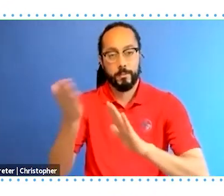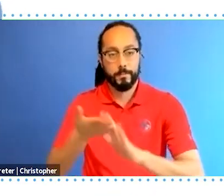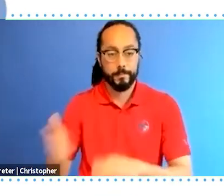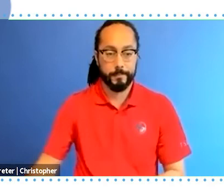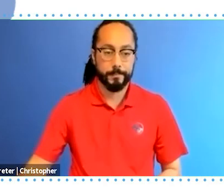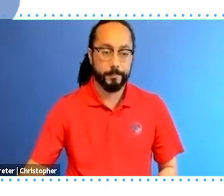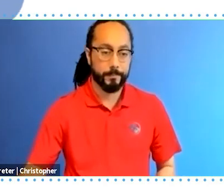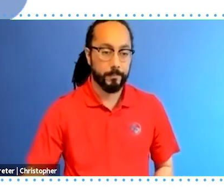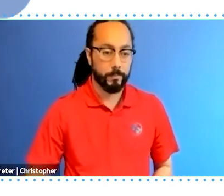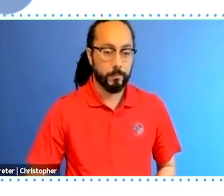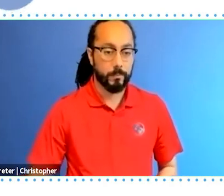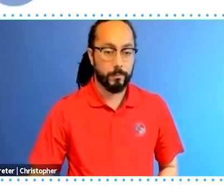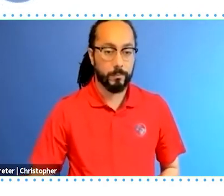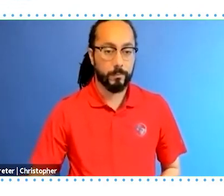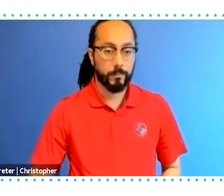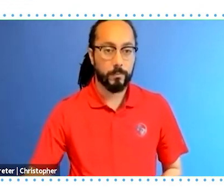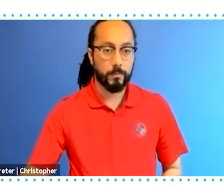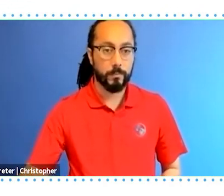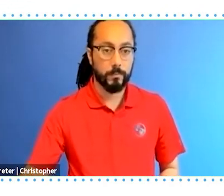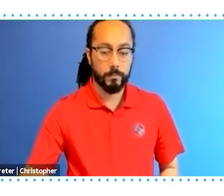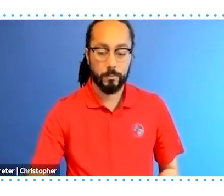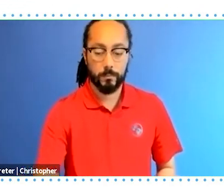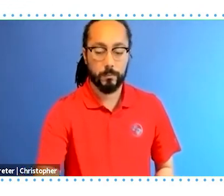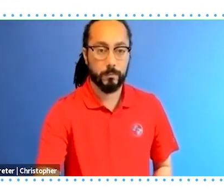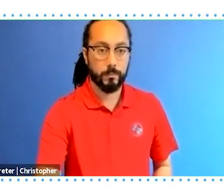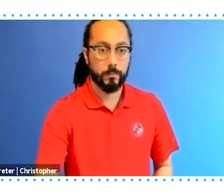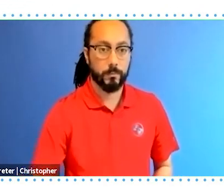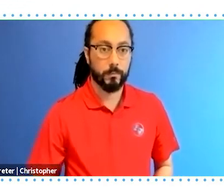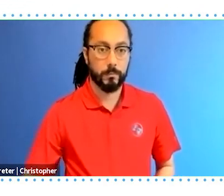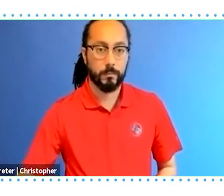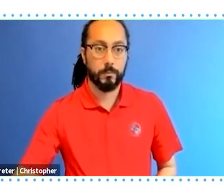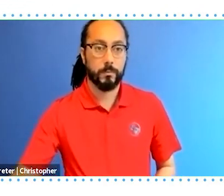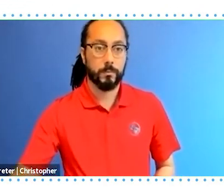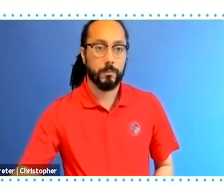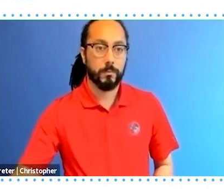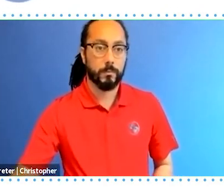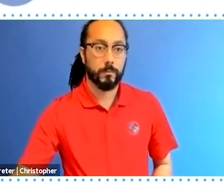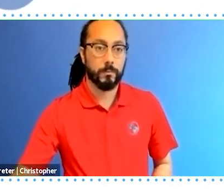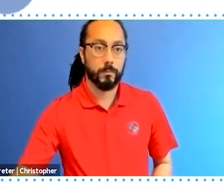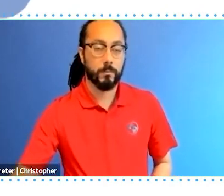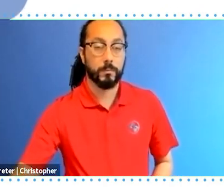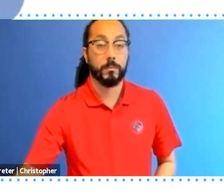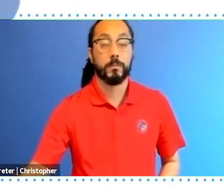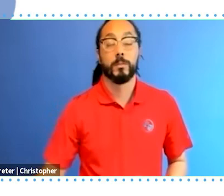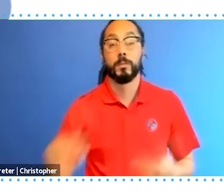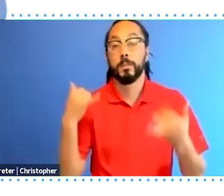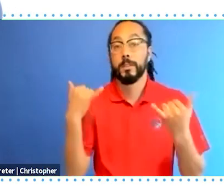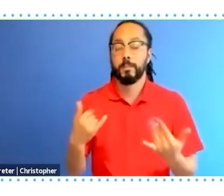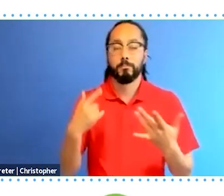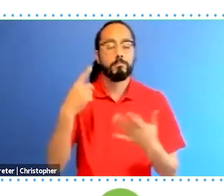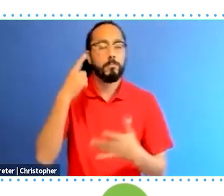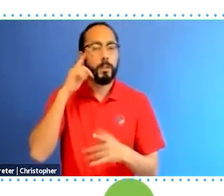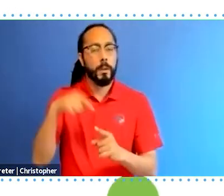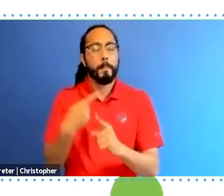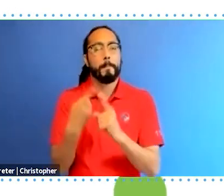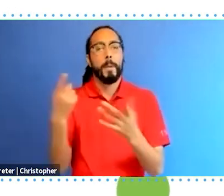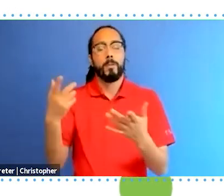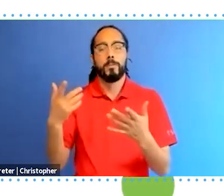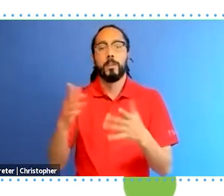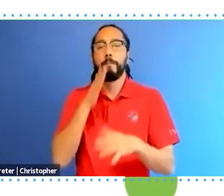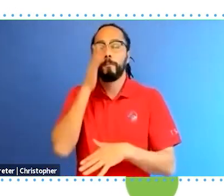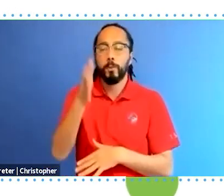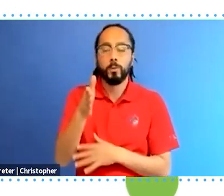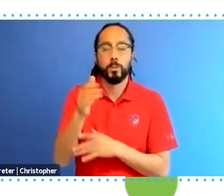Together, we are diving into the first report in Mass Culture's The Future of Arts Work project, called